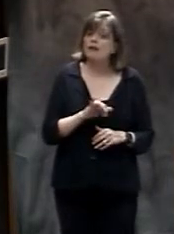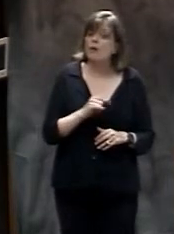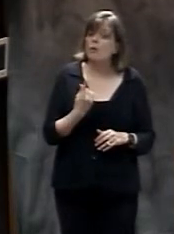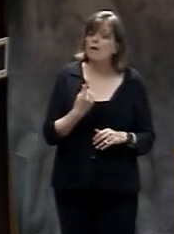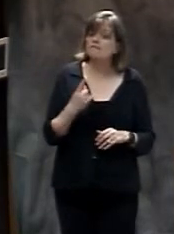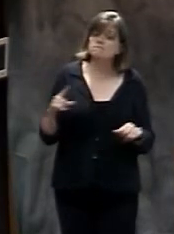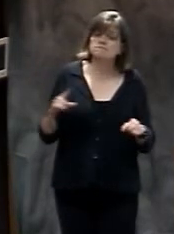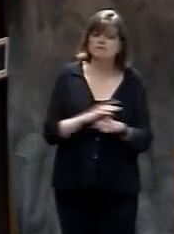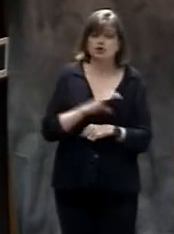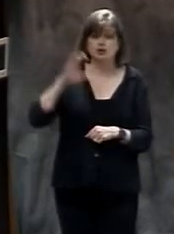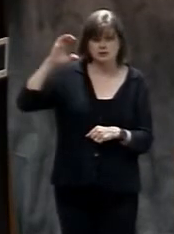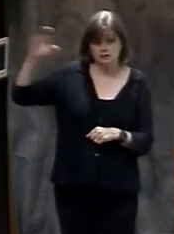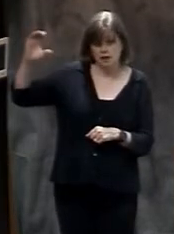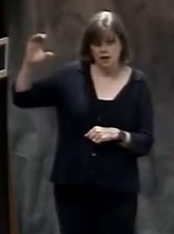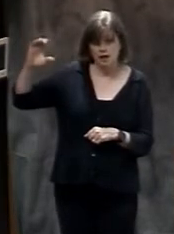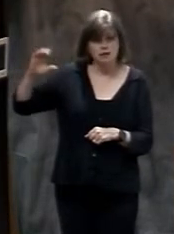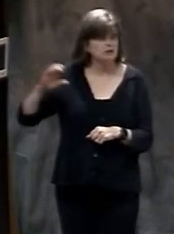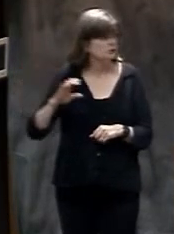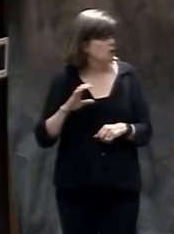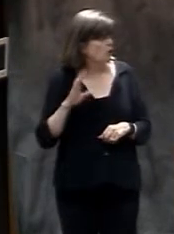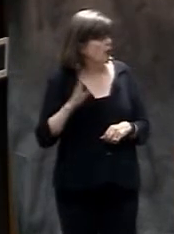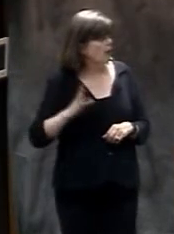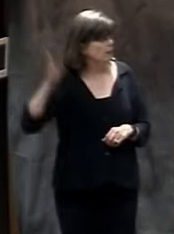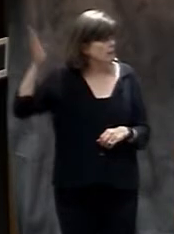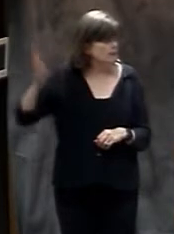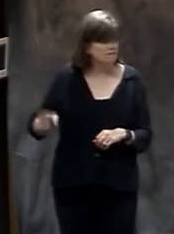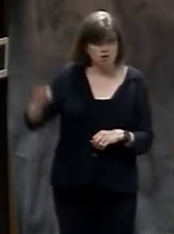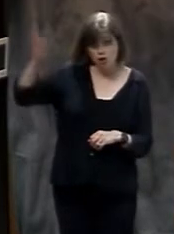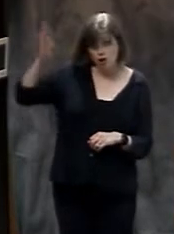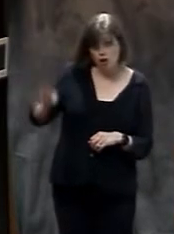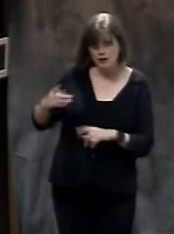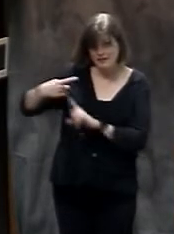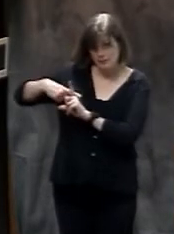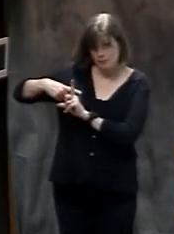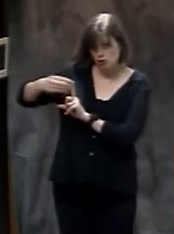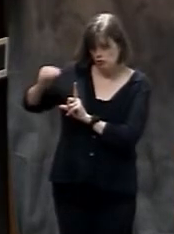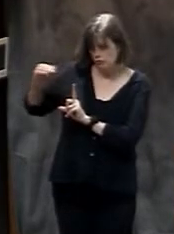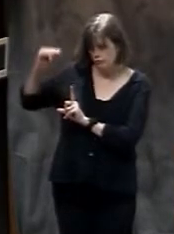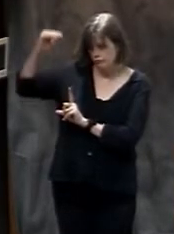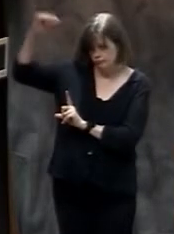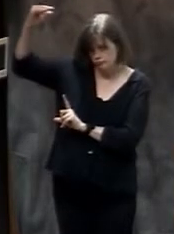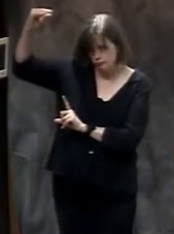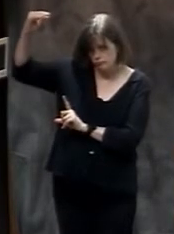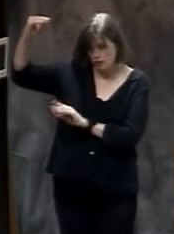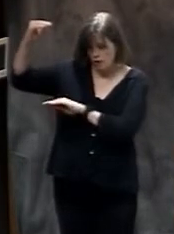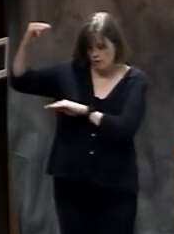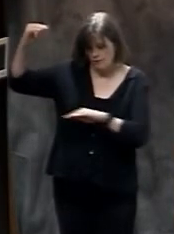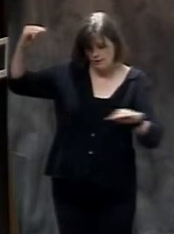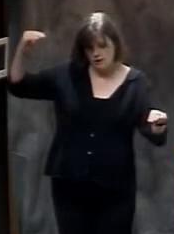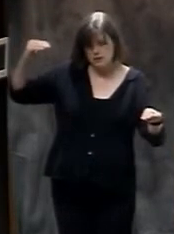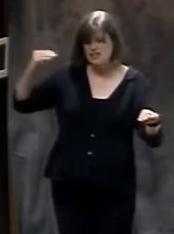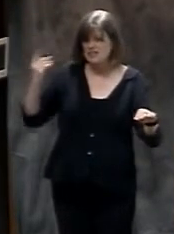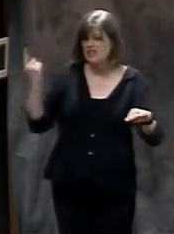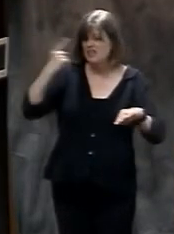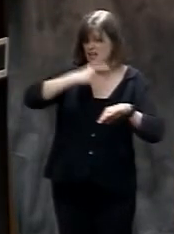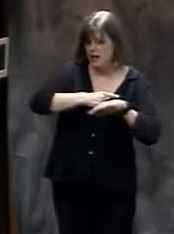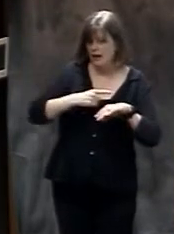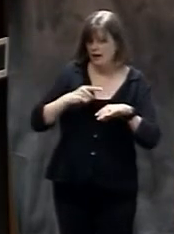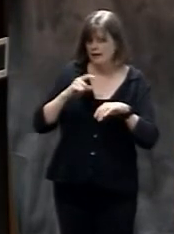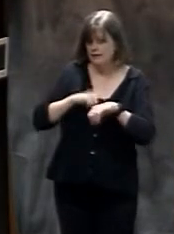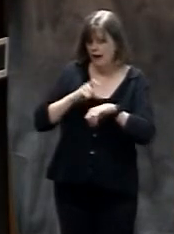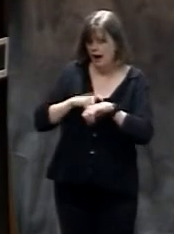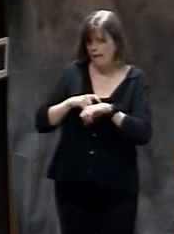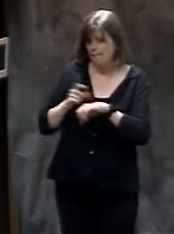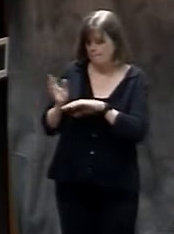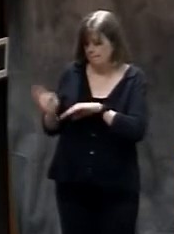on the vertical axis, we have temperature. And on the horizontal axis, we have the day over this 1-month period. So we're looking at the